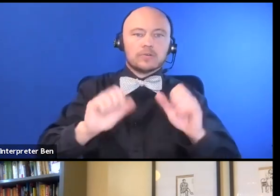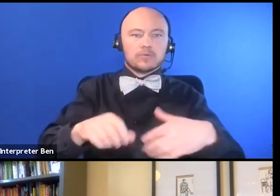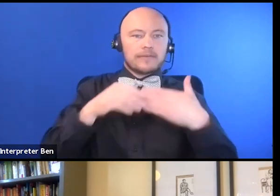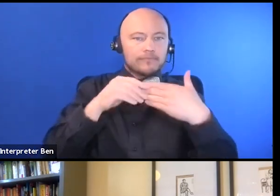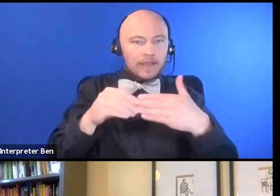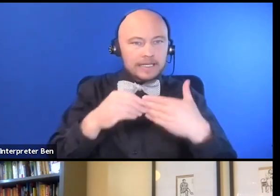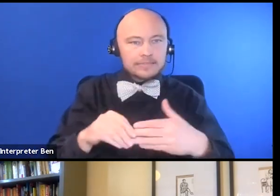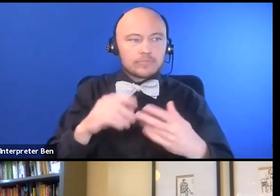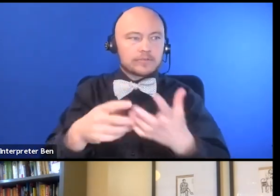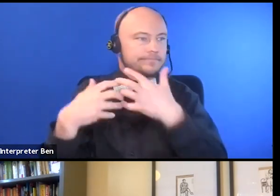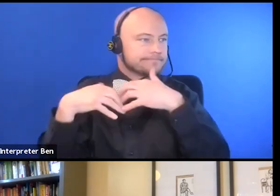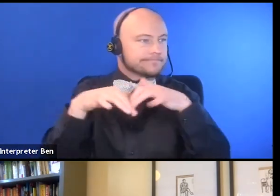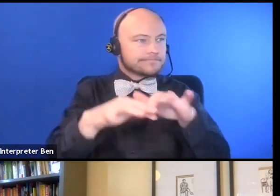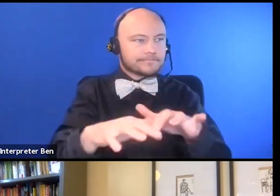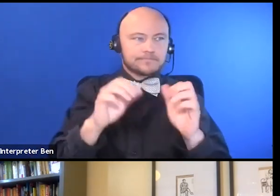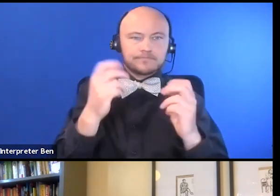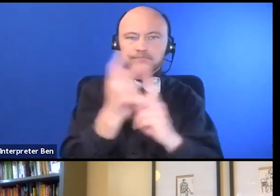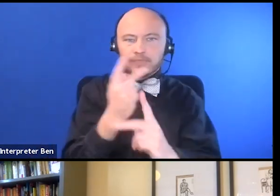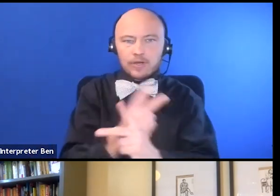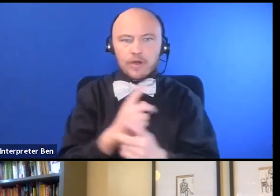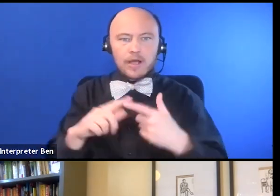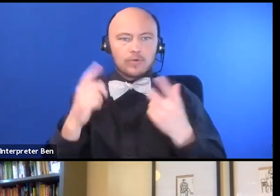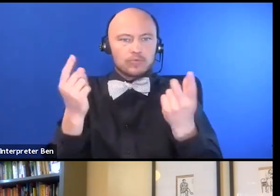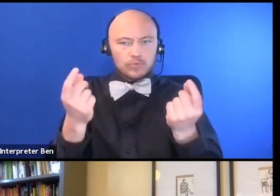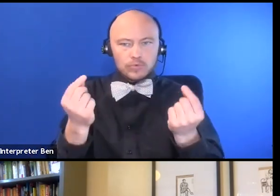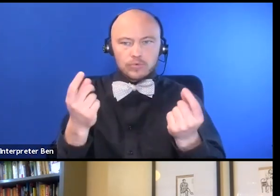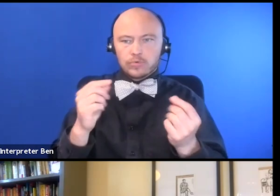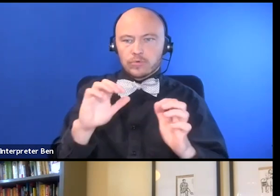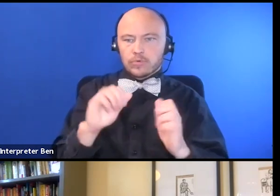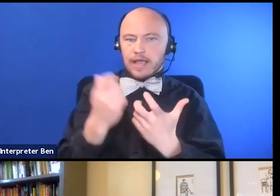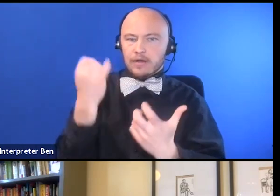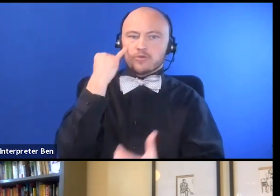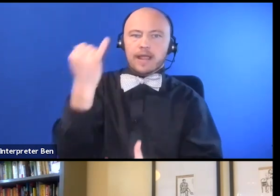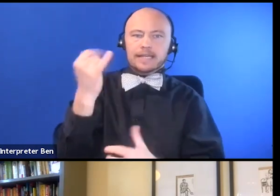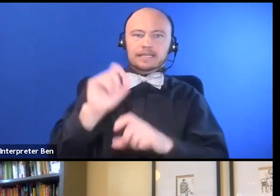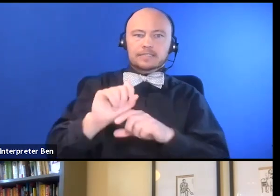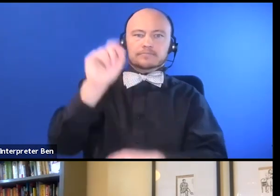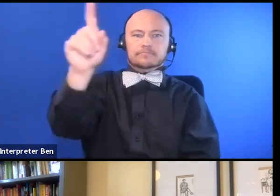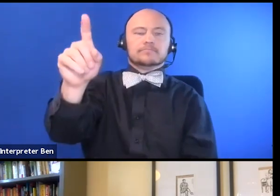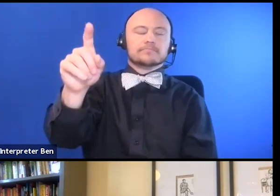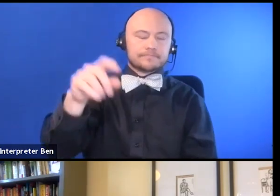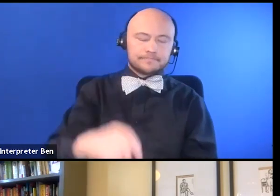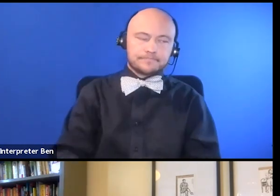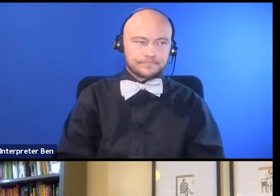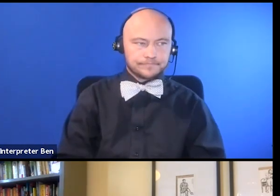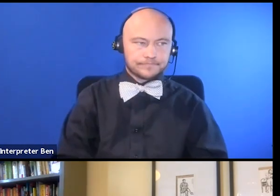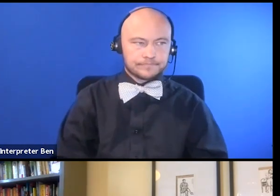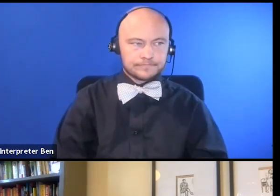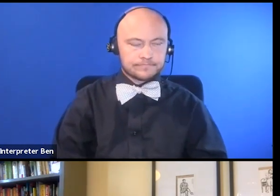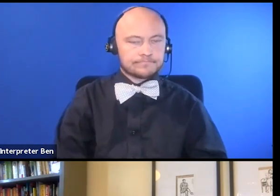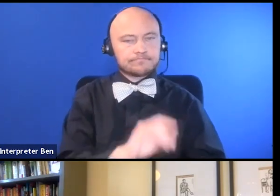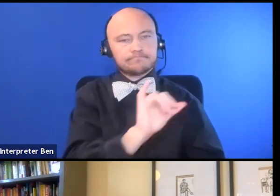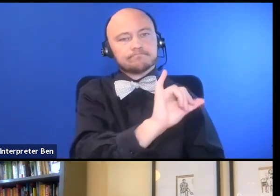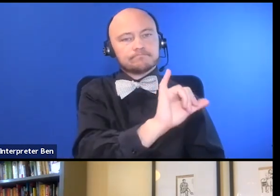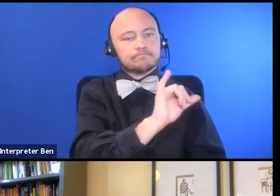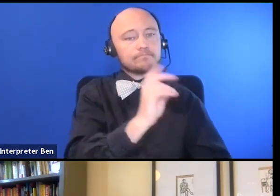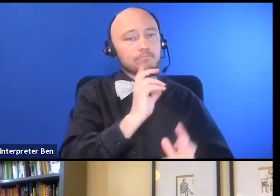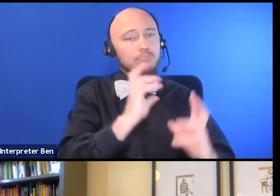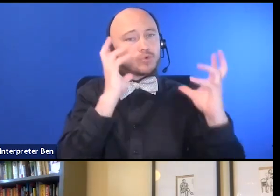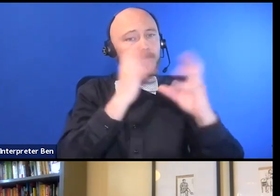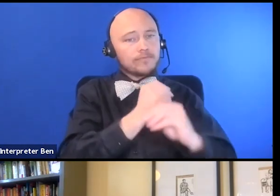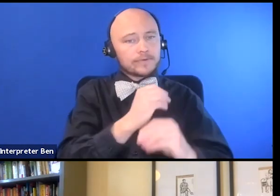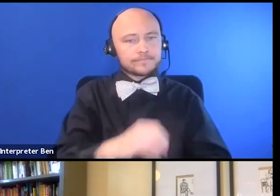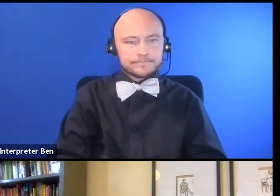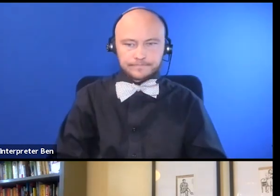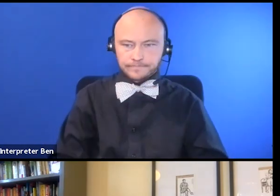you can flow, you can figure out how to do this. You can figure out how to get your ideas out in a lot of different ways. Mm, that's beautiful.